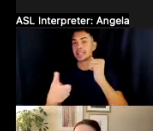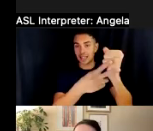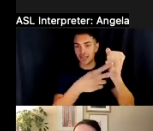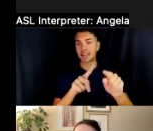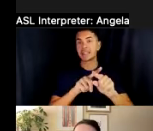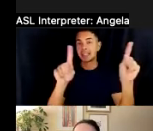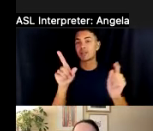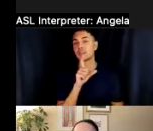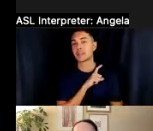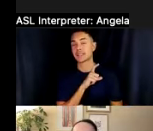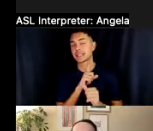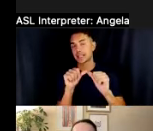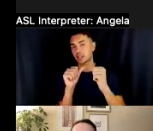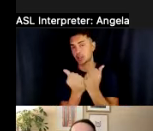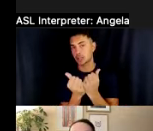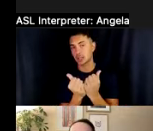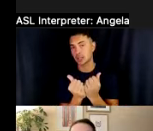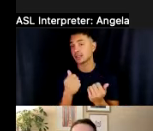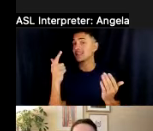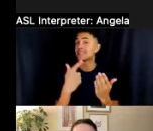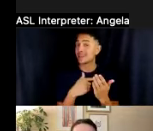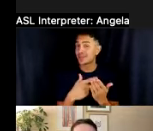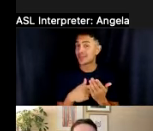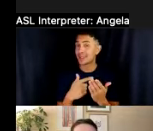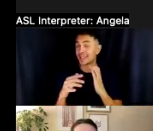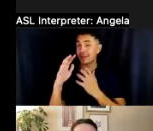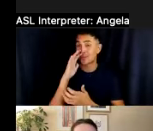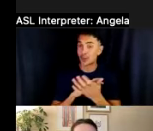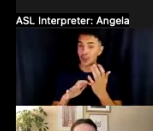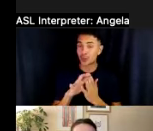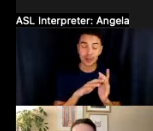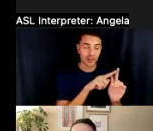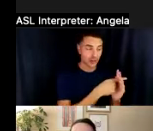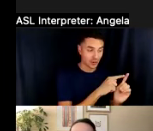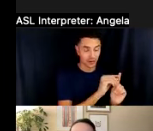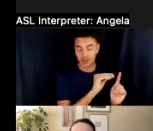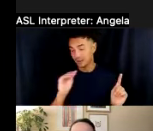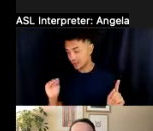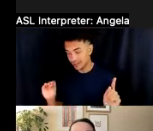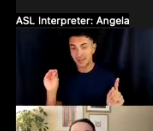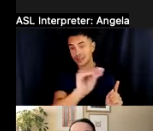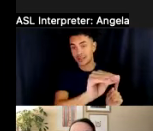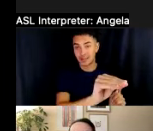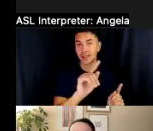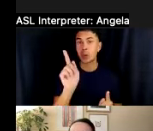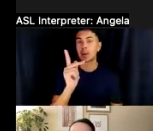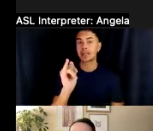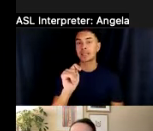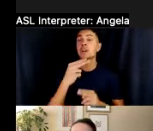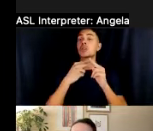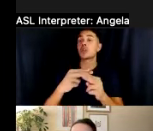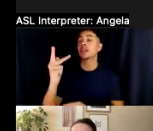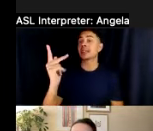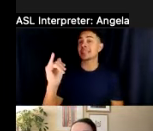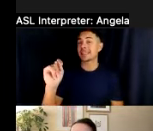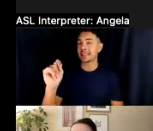enforcement agency. So sometimes there can be some confusion about where the actual kit is. And it's called a kit because they're